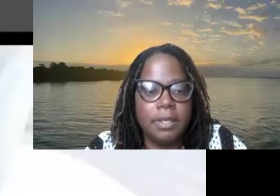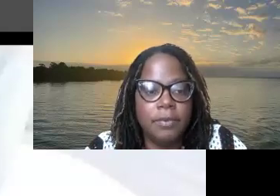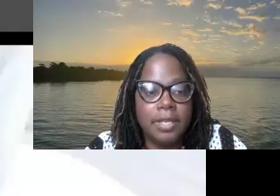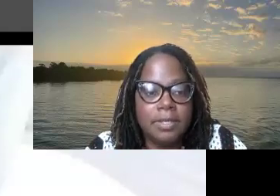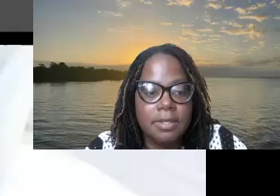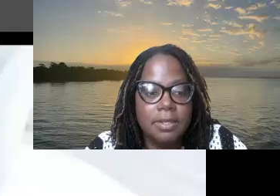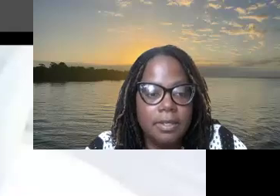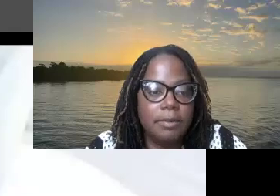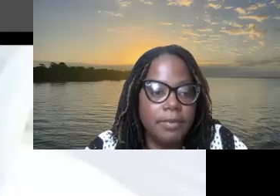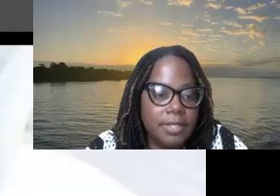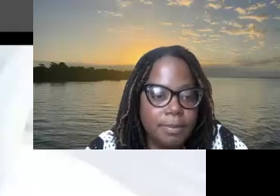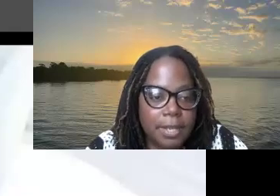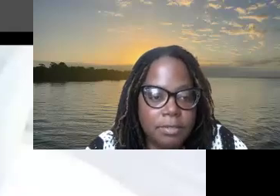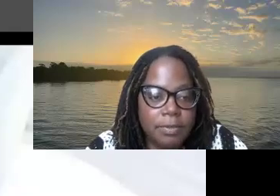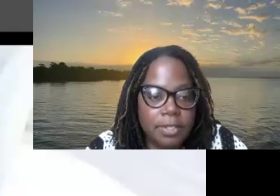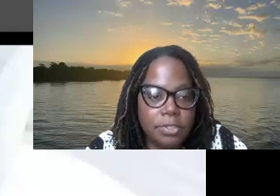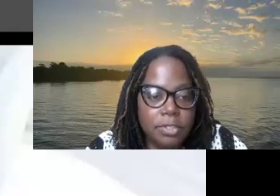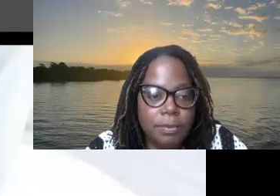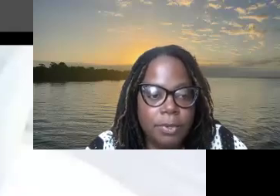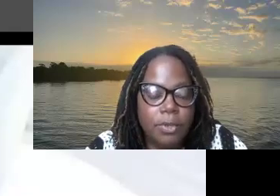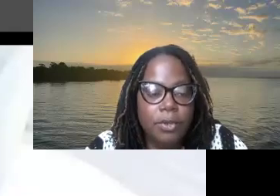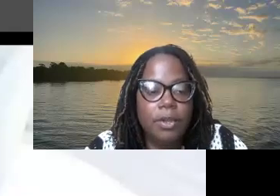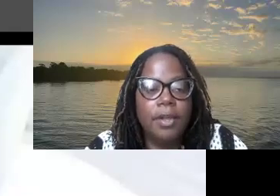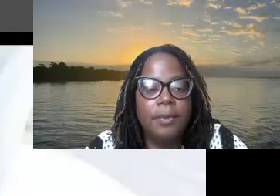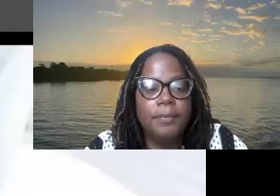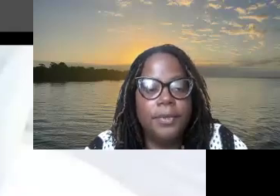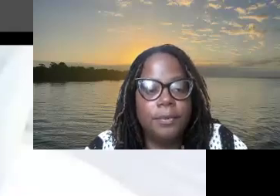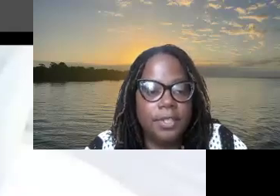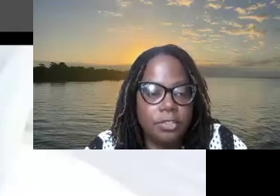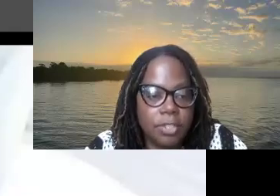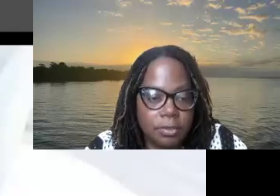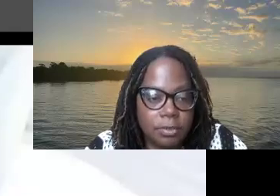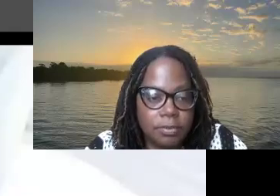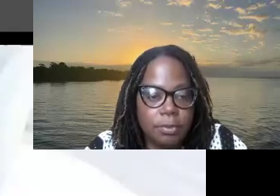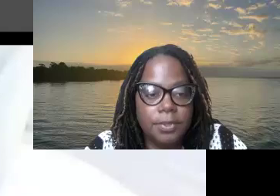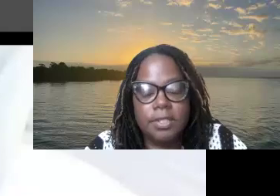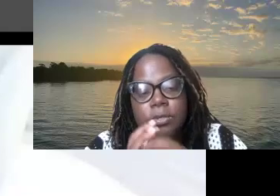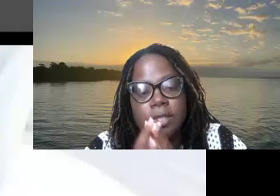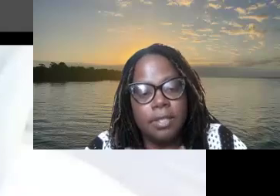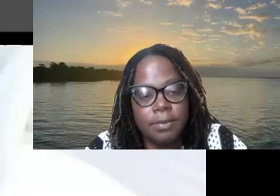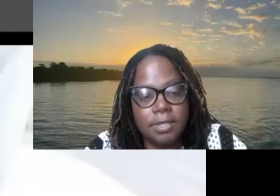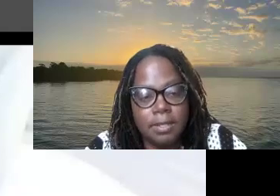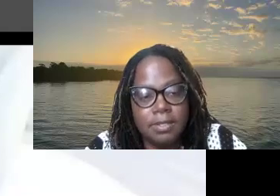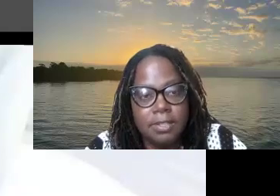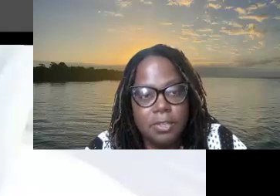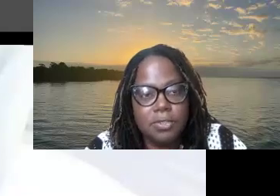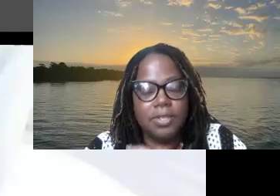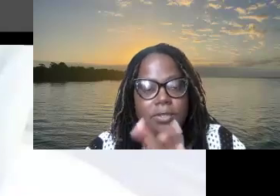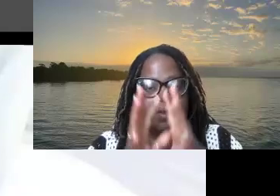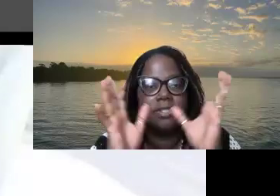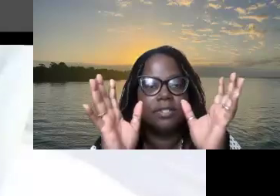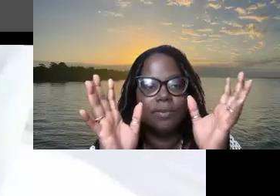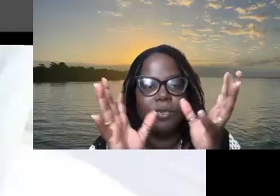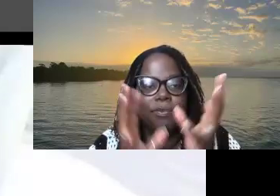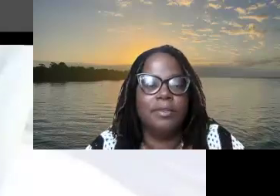when we look at race and how race impacts the relationship. And we look at gender, or we look at socioeconomic status. So